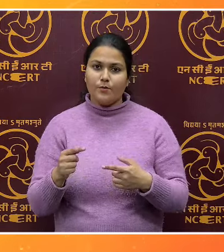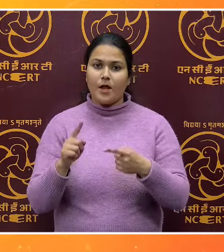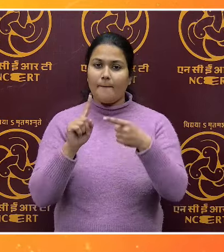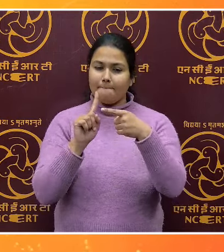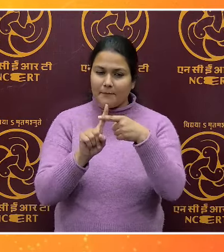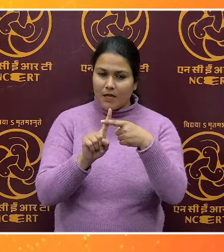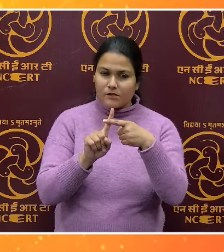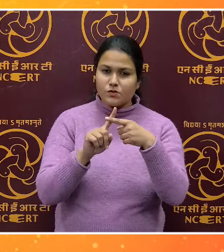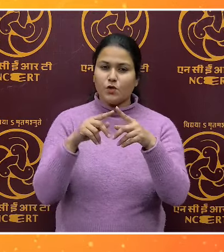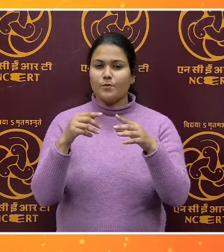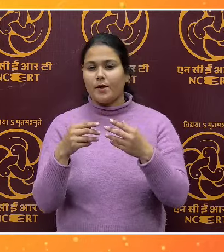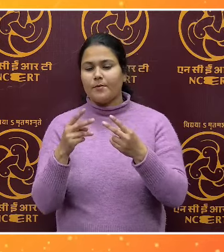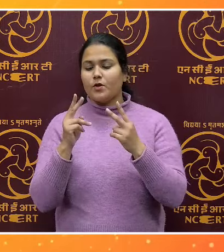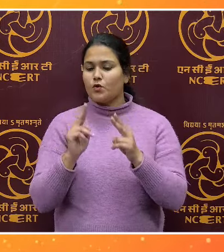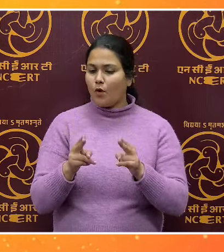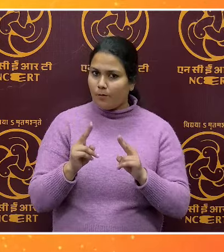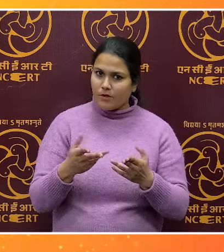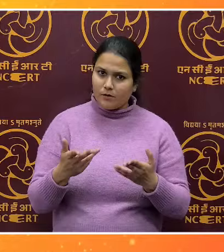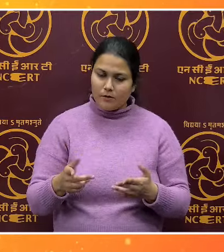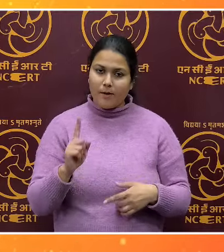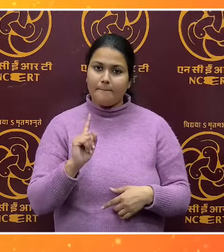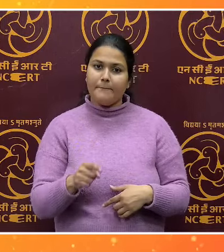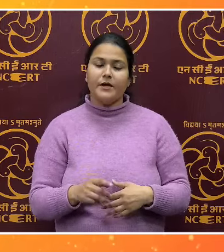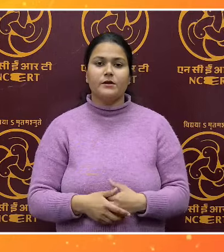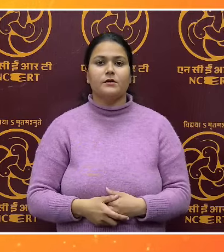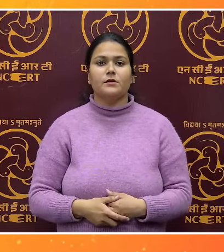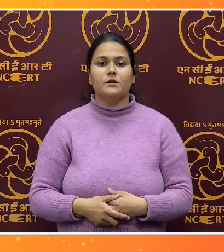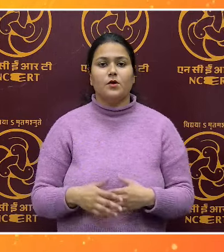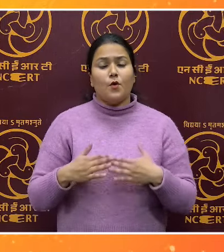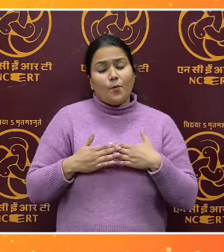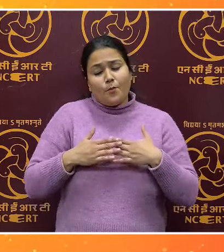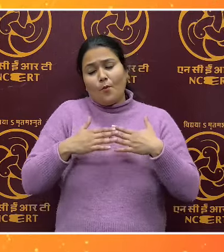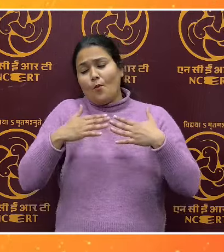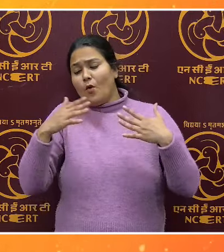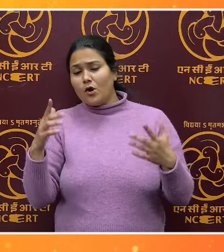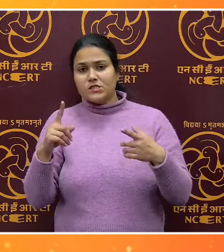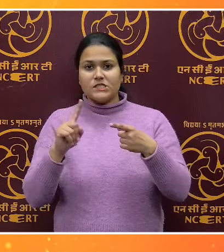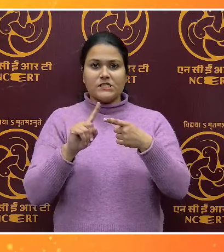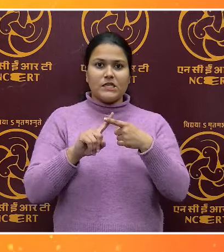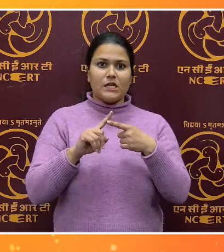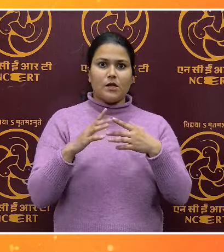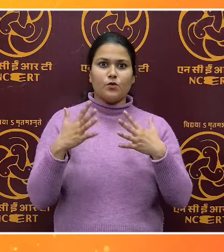neutral, but must have higher electron density.